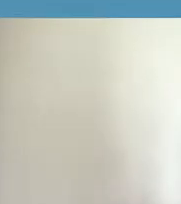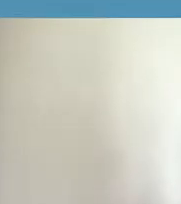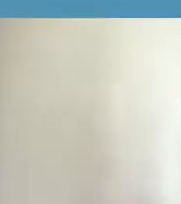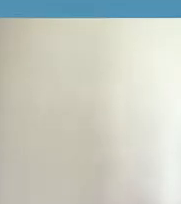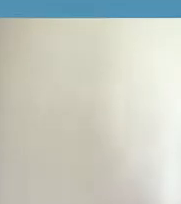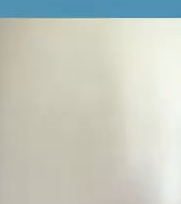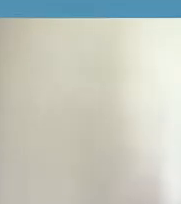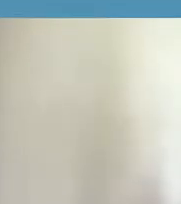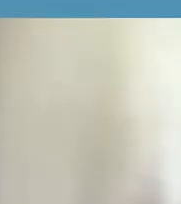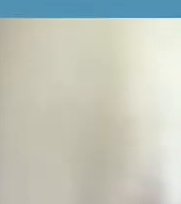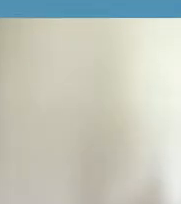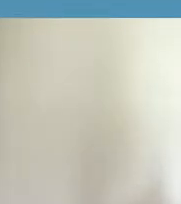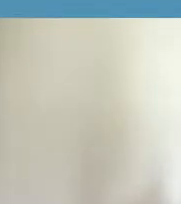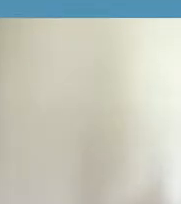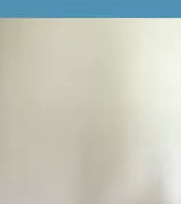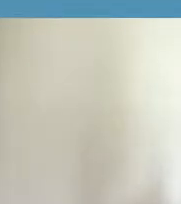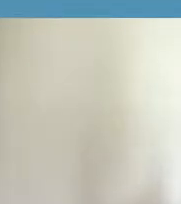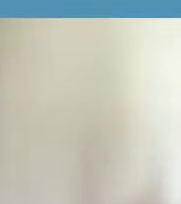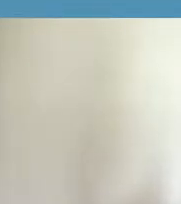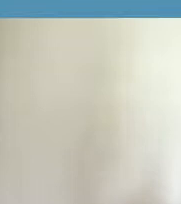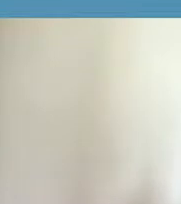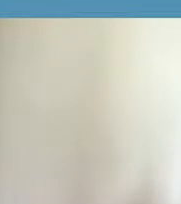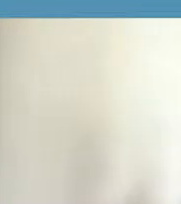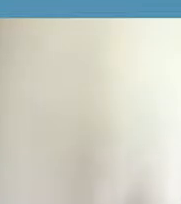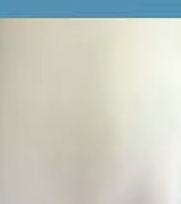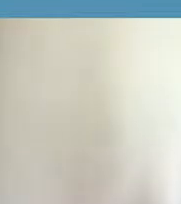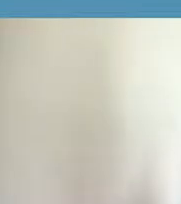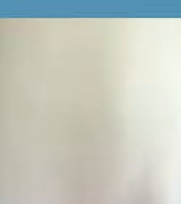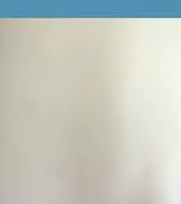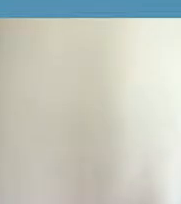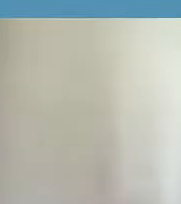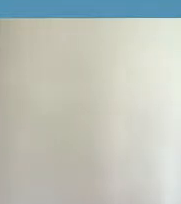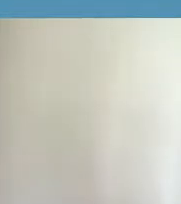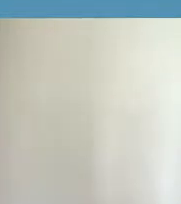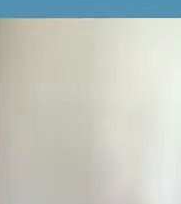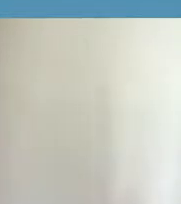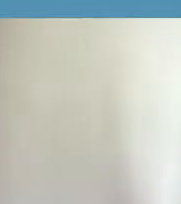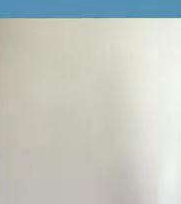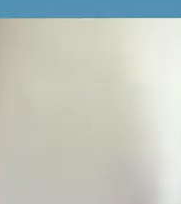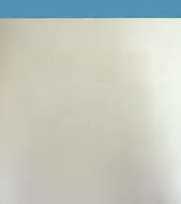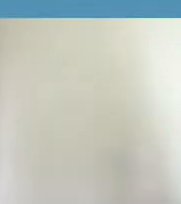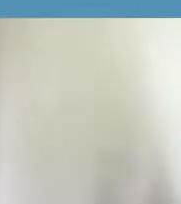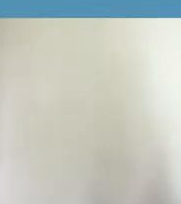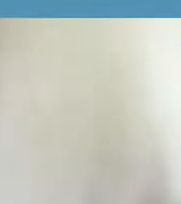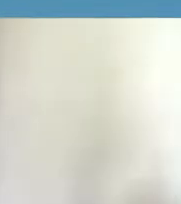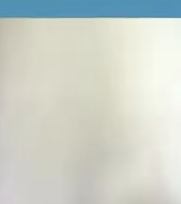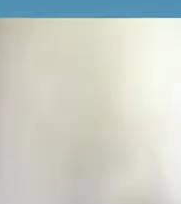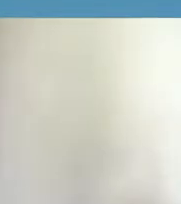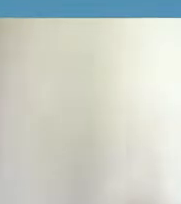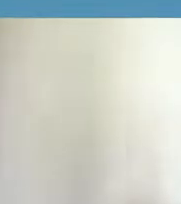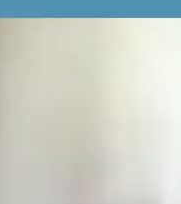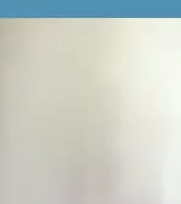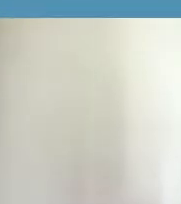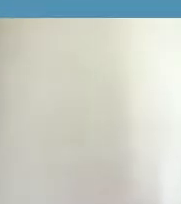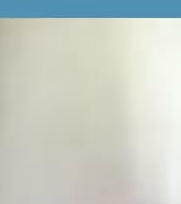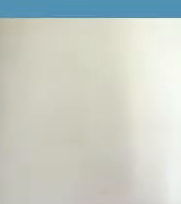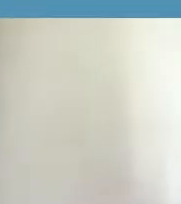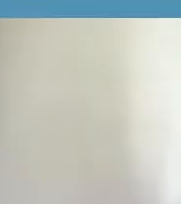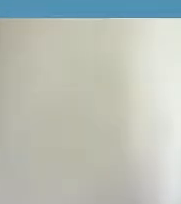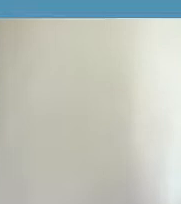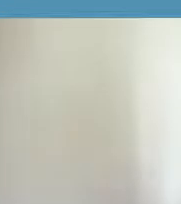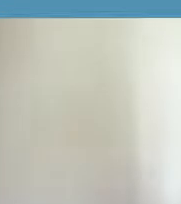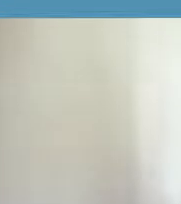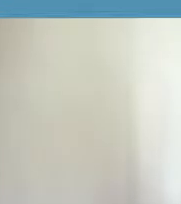now, all 4 videos will be available on our website, as well as a complete toolkit of the resources provided by our presenters.